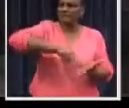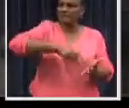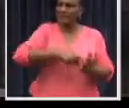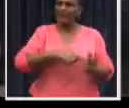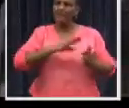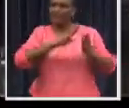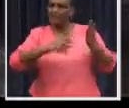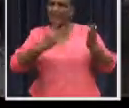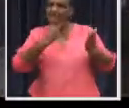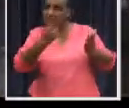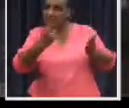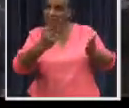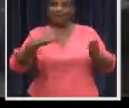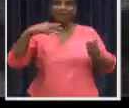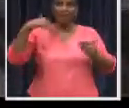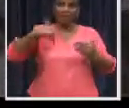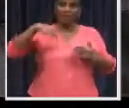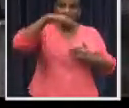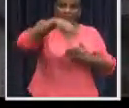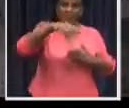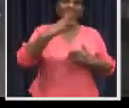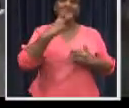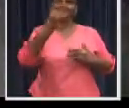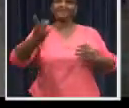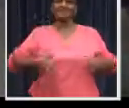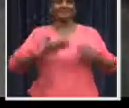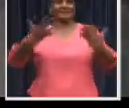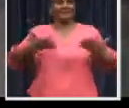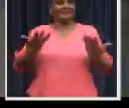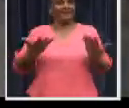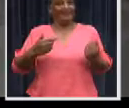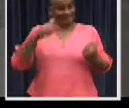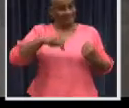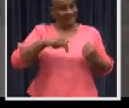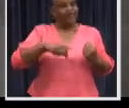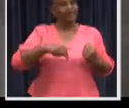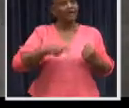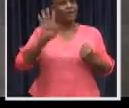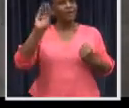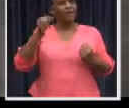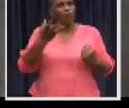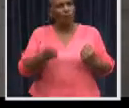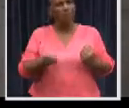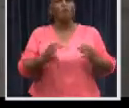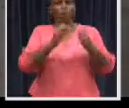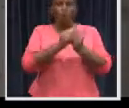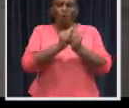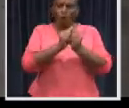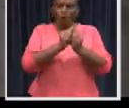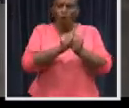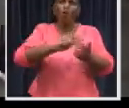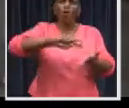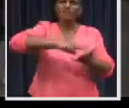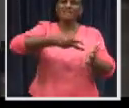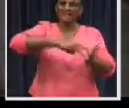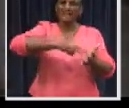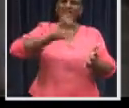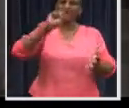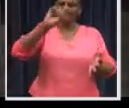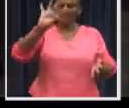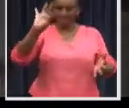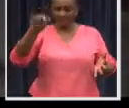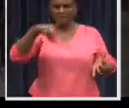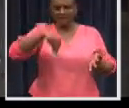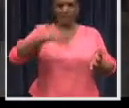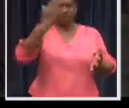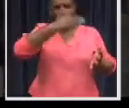dance styles presented to amuse the visitors of the market. In this way, Brando wants to work on maintaining the set dance